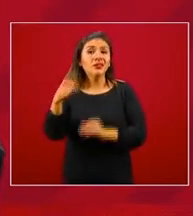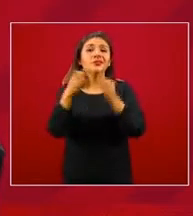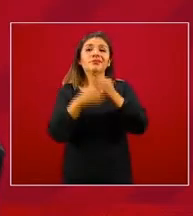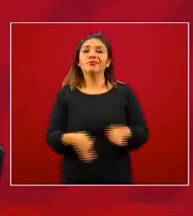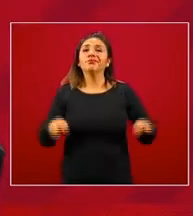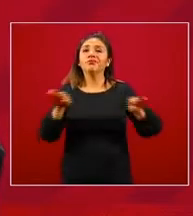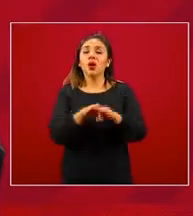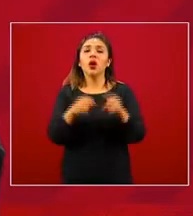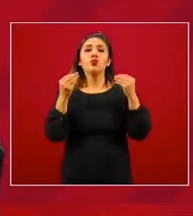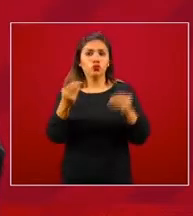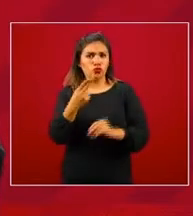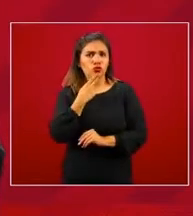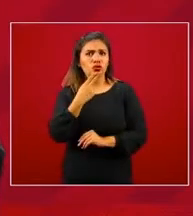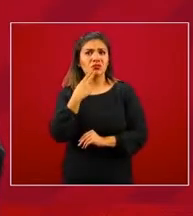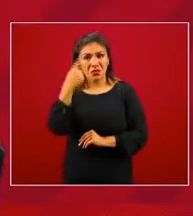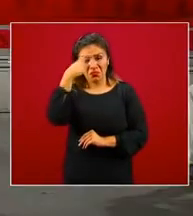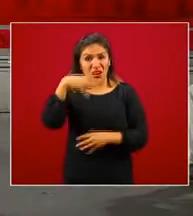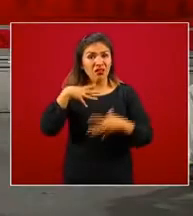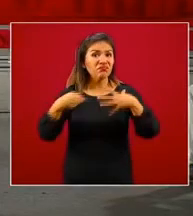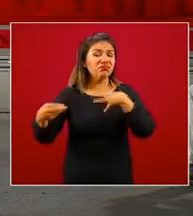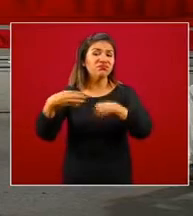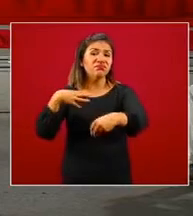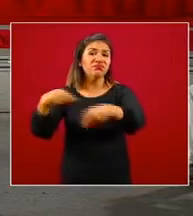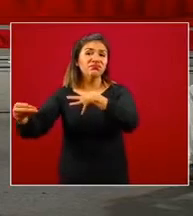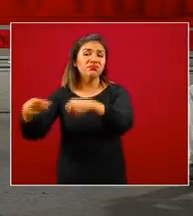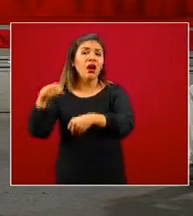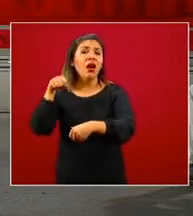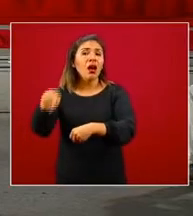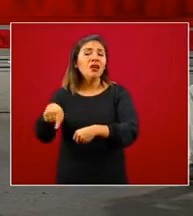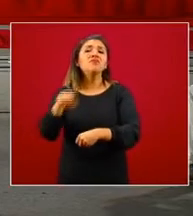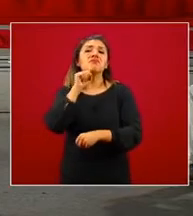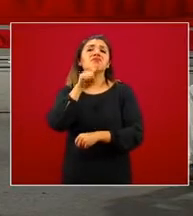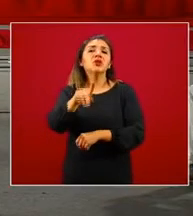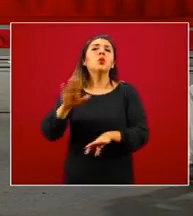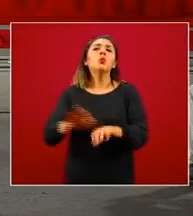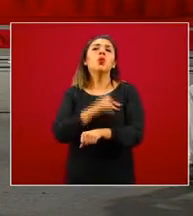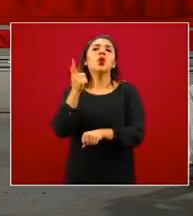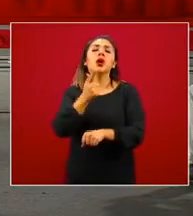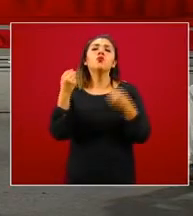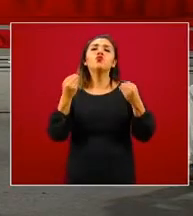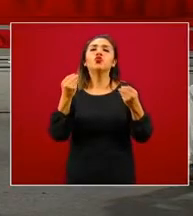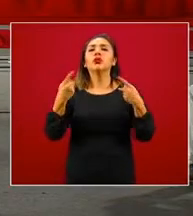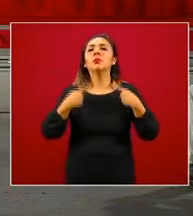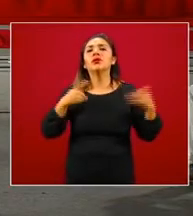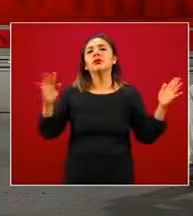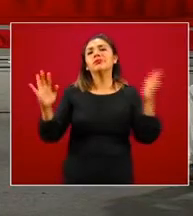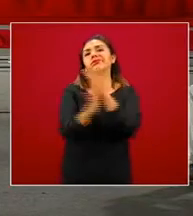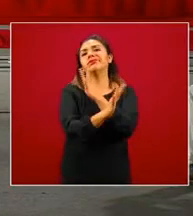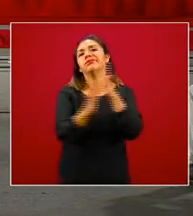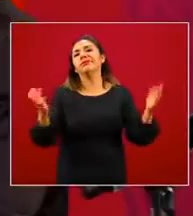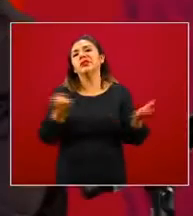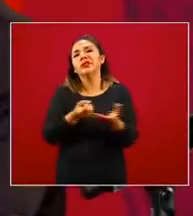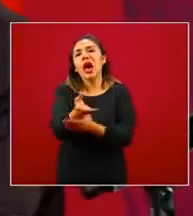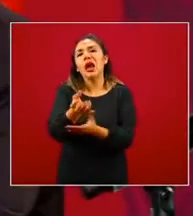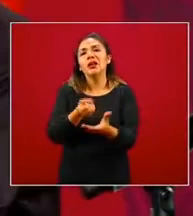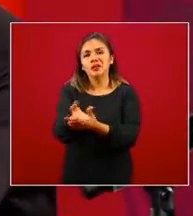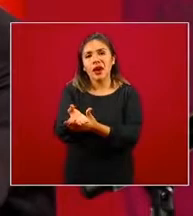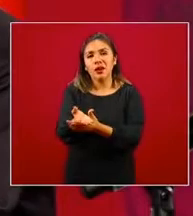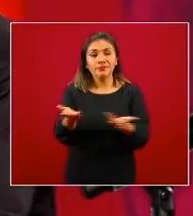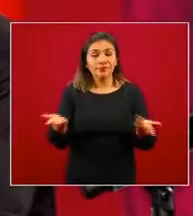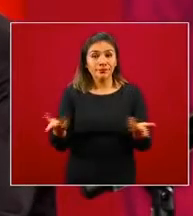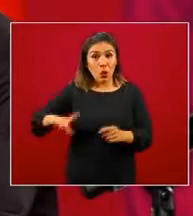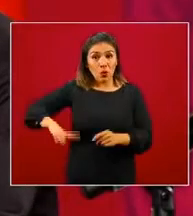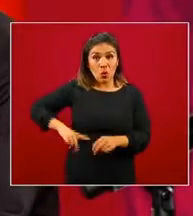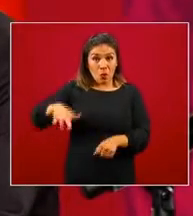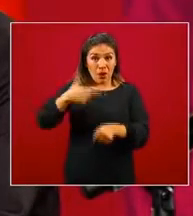have cropped up over time, there is a higher transmission rate, and it's probably because there's so much mobility in